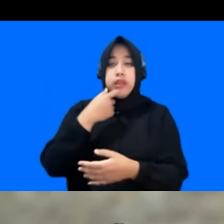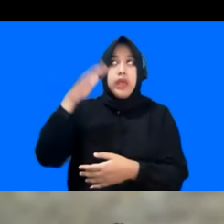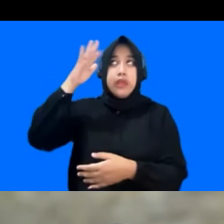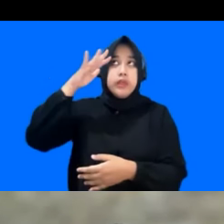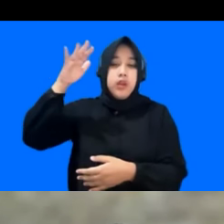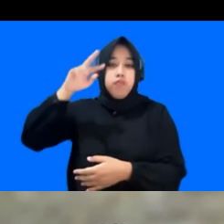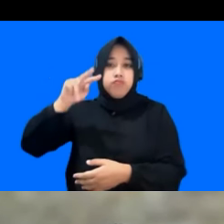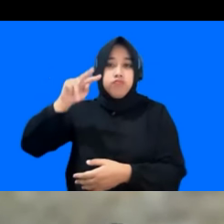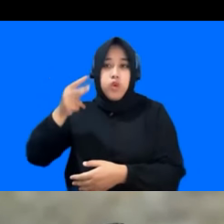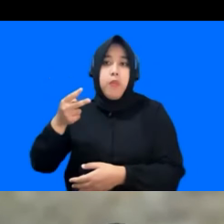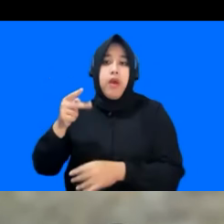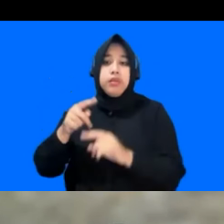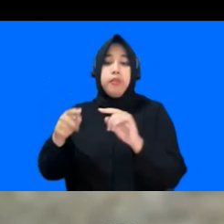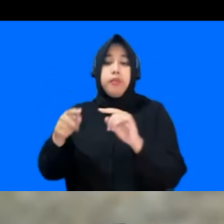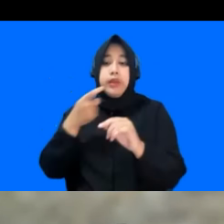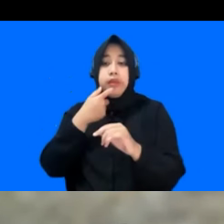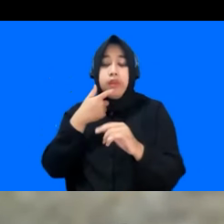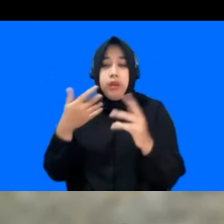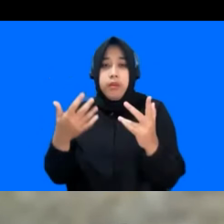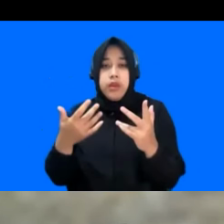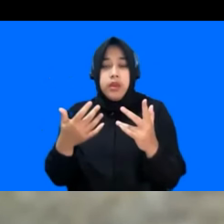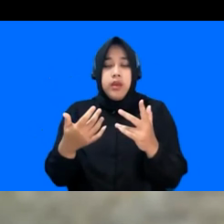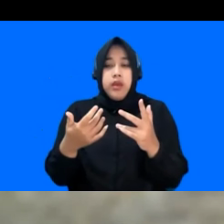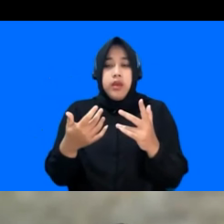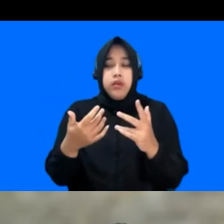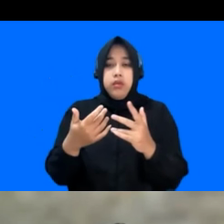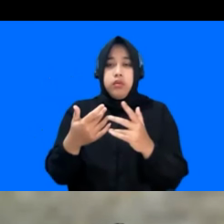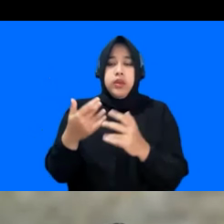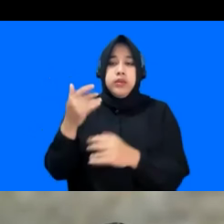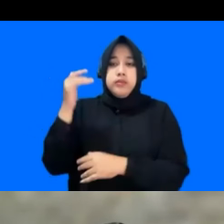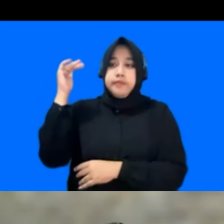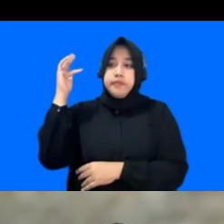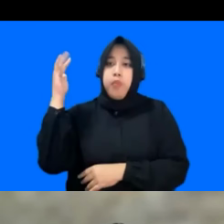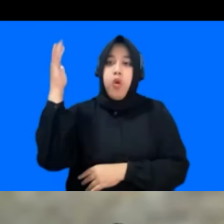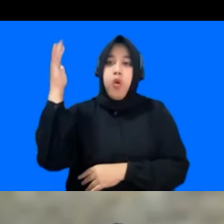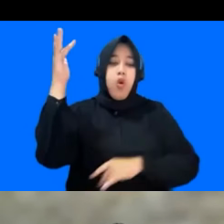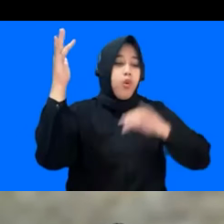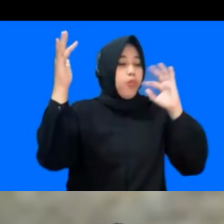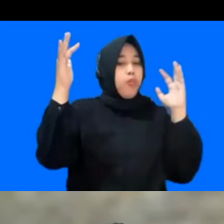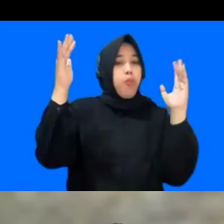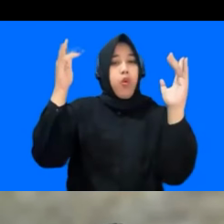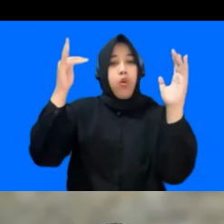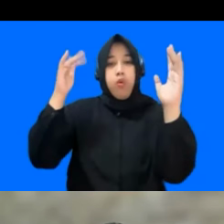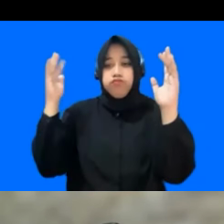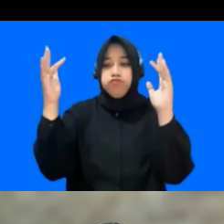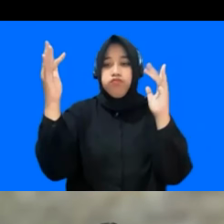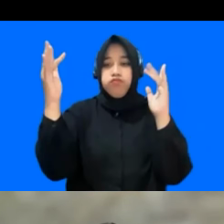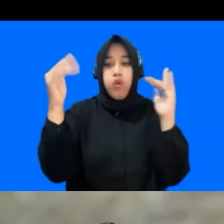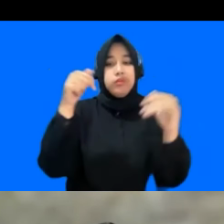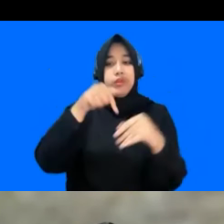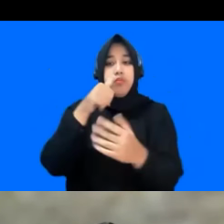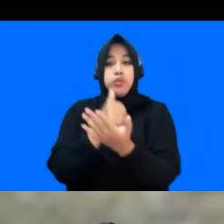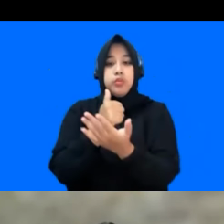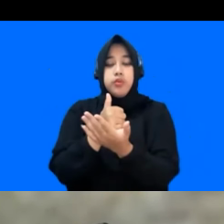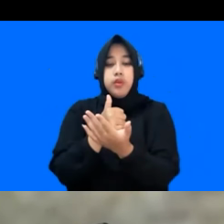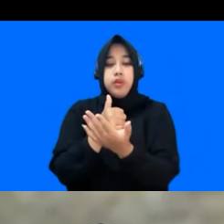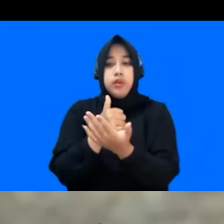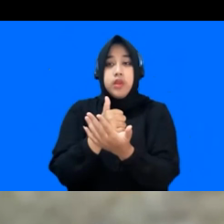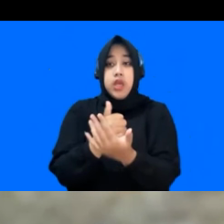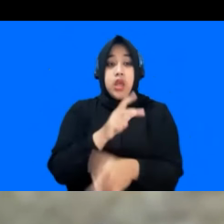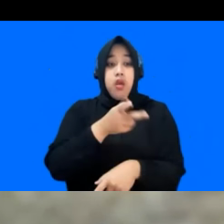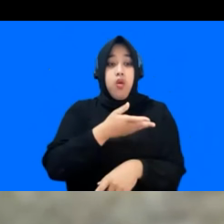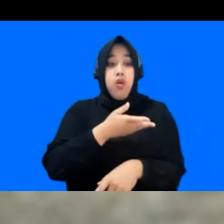also vulnerable. And when we make the decisions to plant tree species, we are planting them to